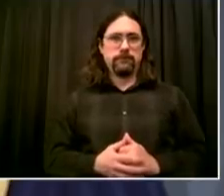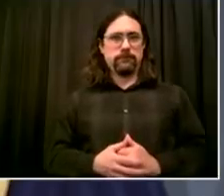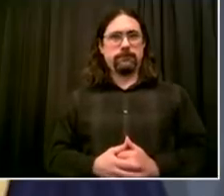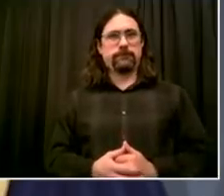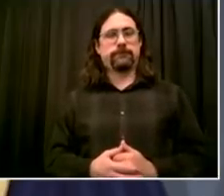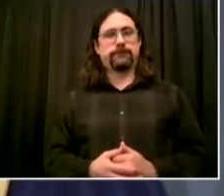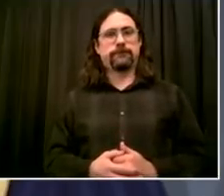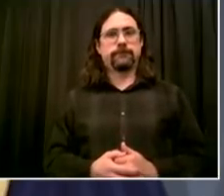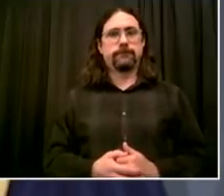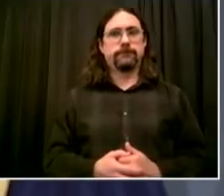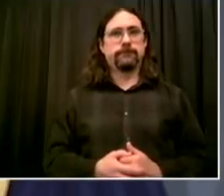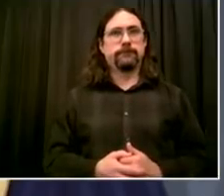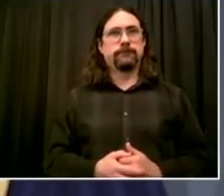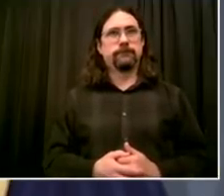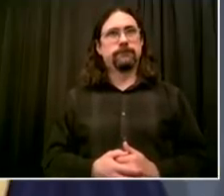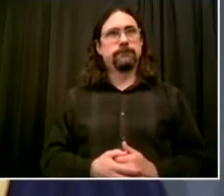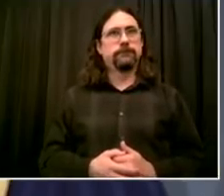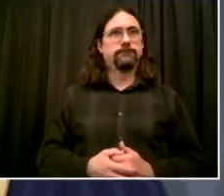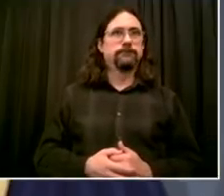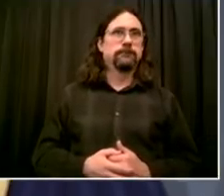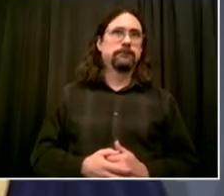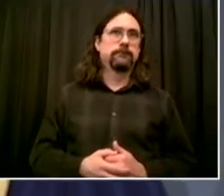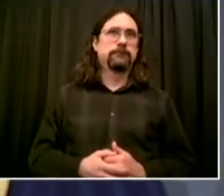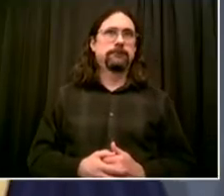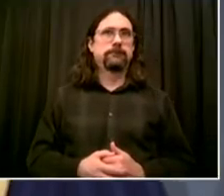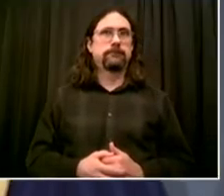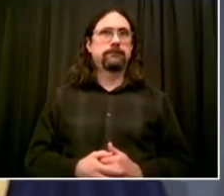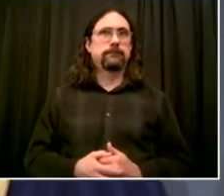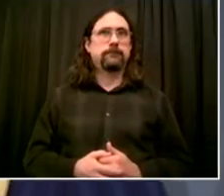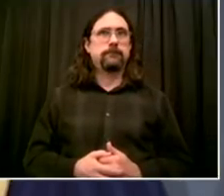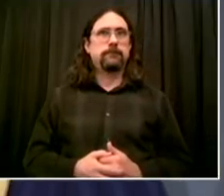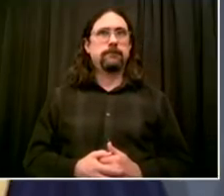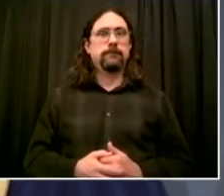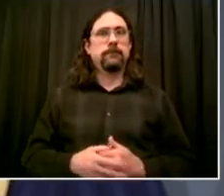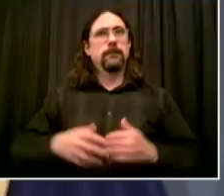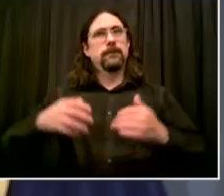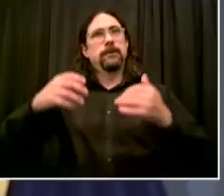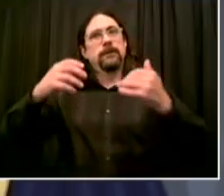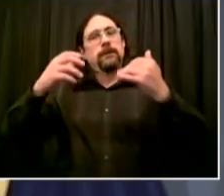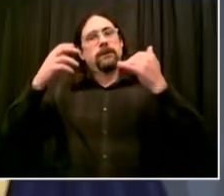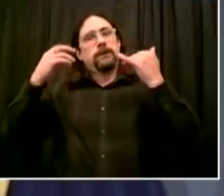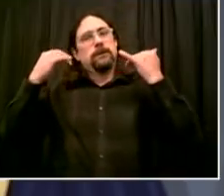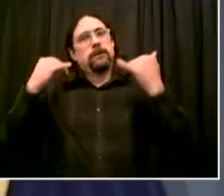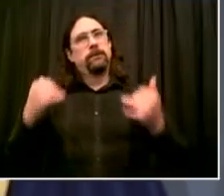Now, everything we're dealing with against a backdrop,